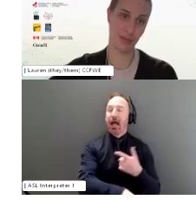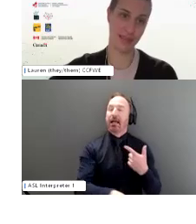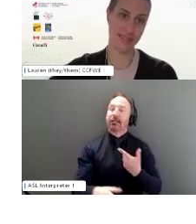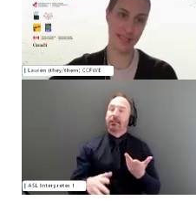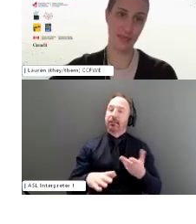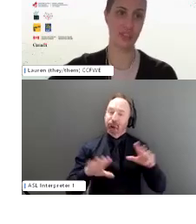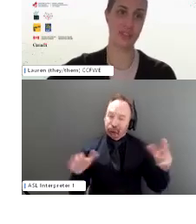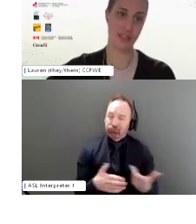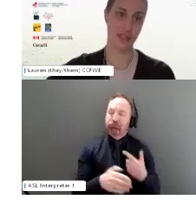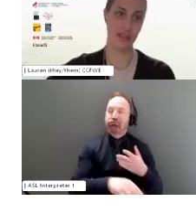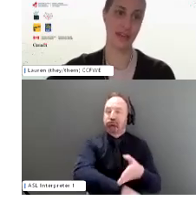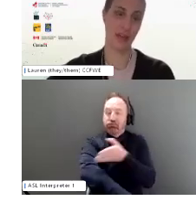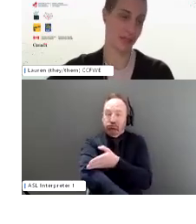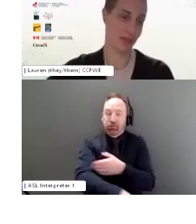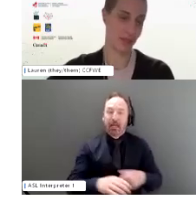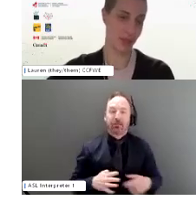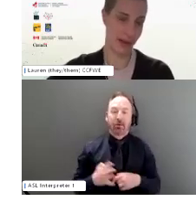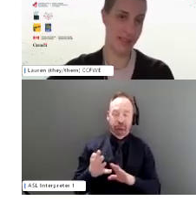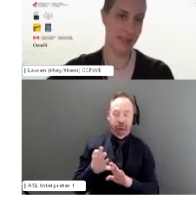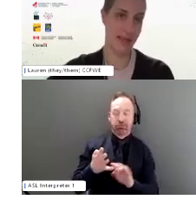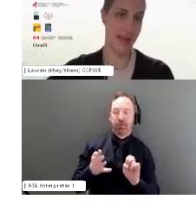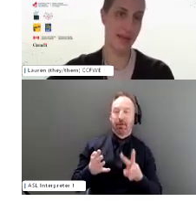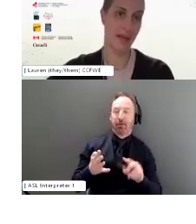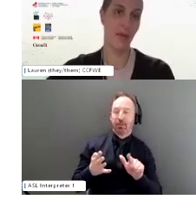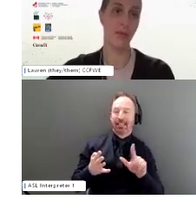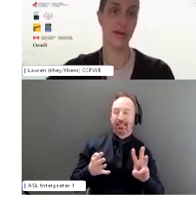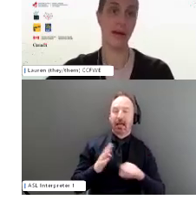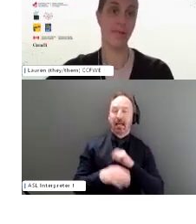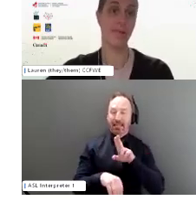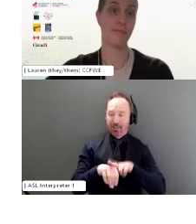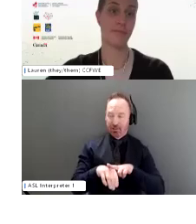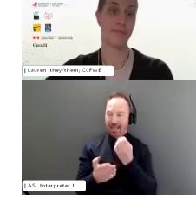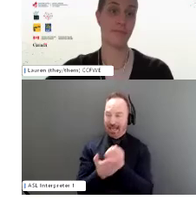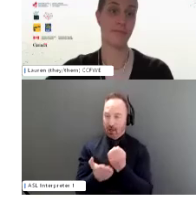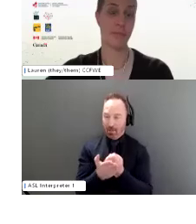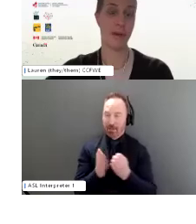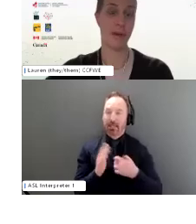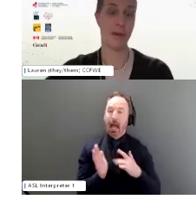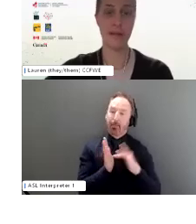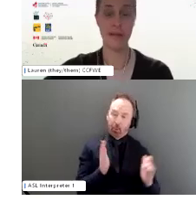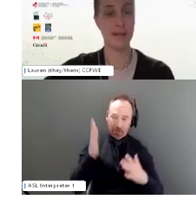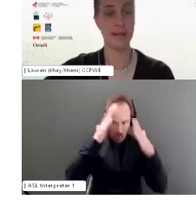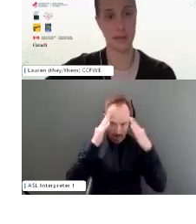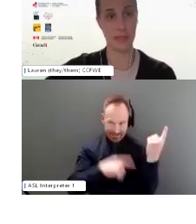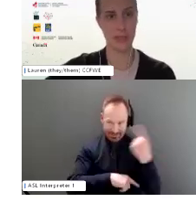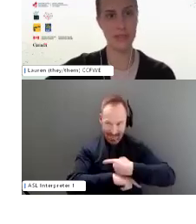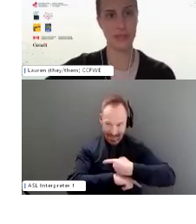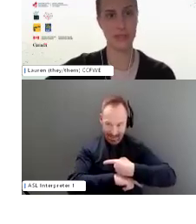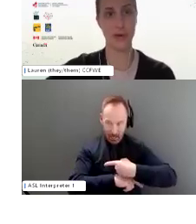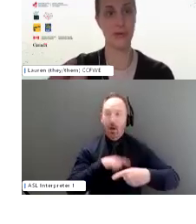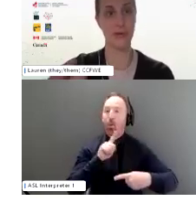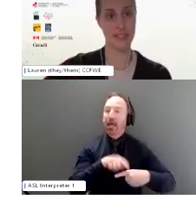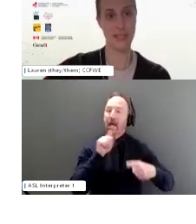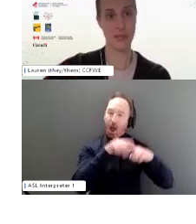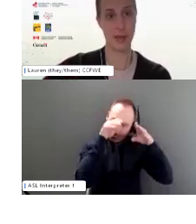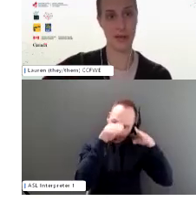November 26th, which is National Economic Abuse Awareness Day, we're spotlighting economic abuse. So